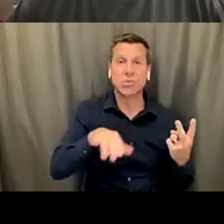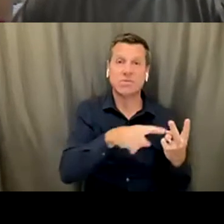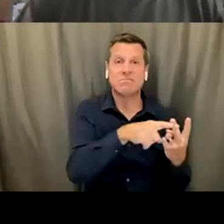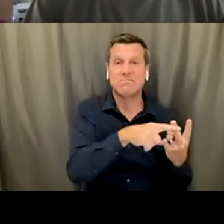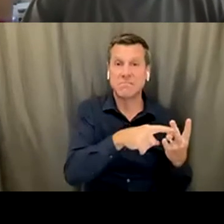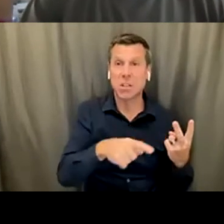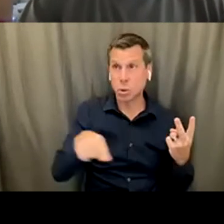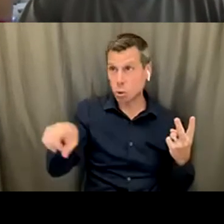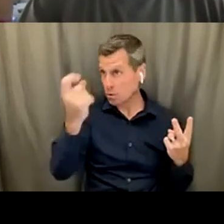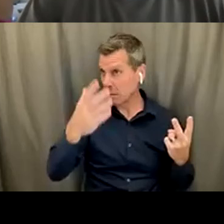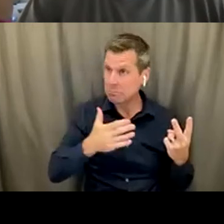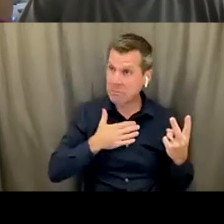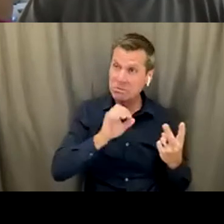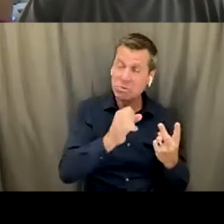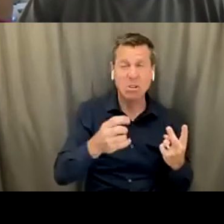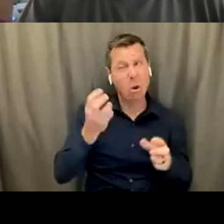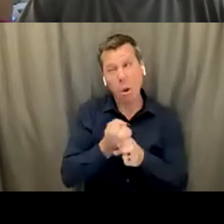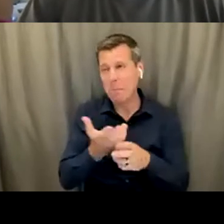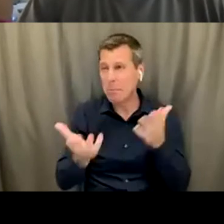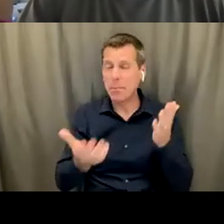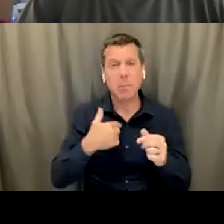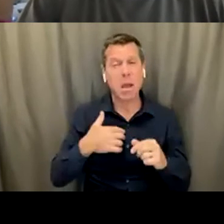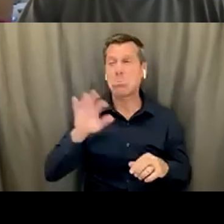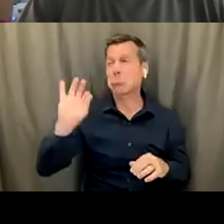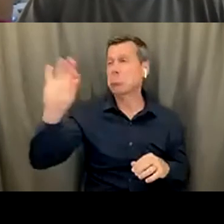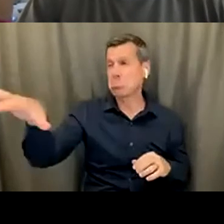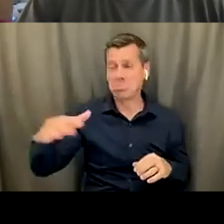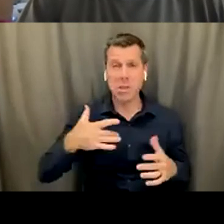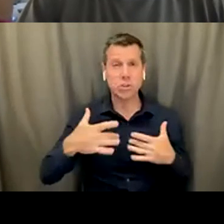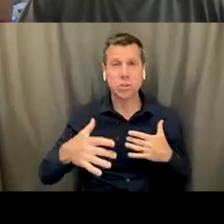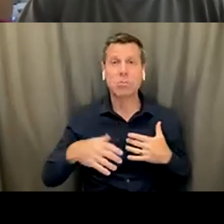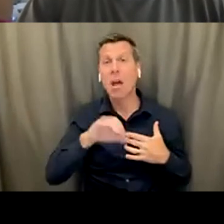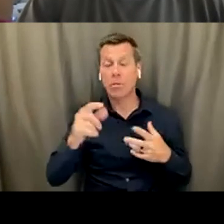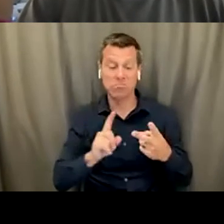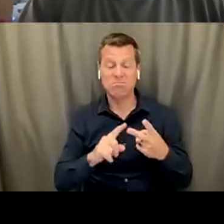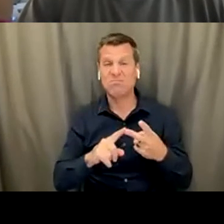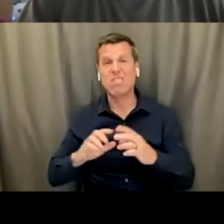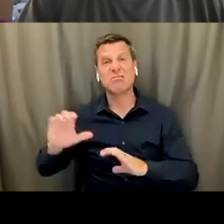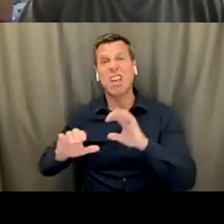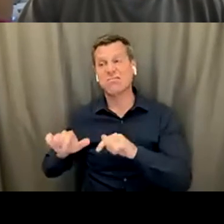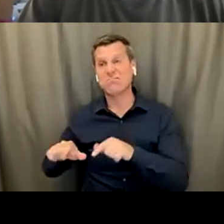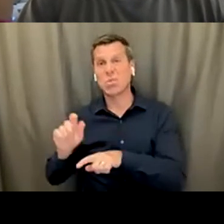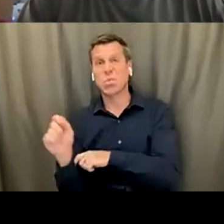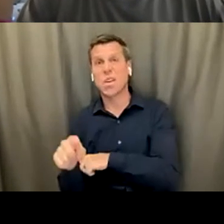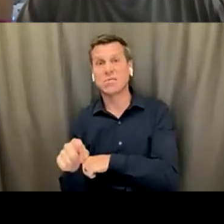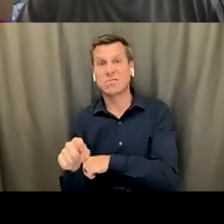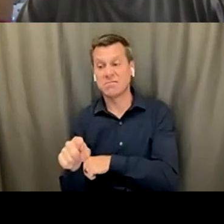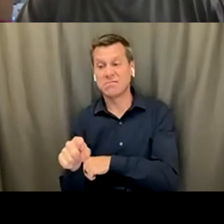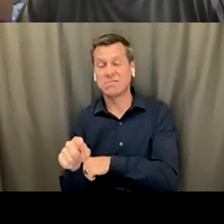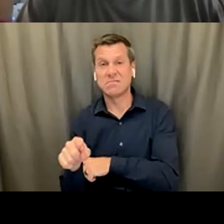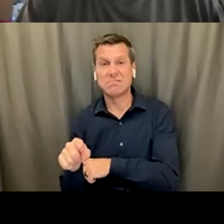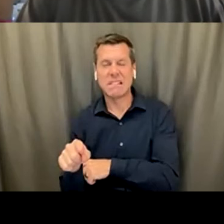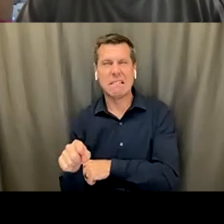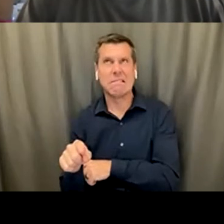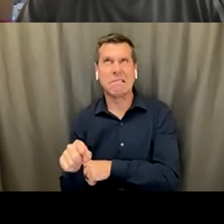my plight. So that is one concern. And then my other concern is in the chat. The question I have is in the chat, because I don't really